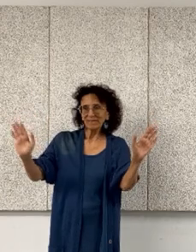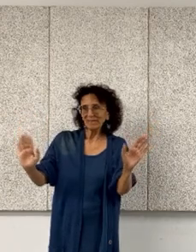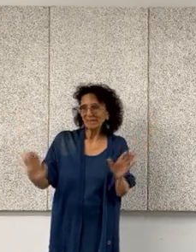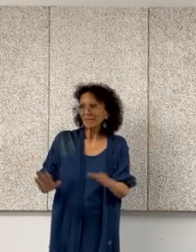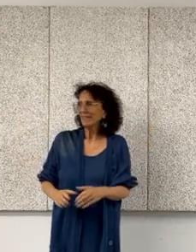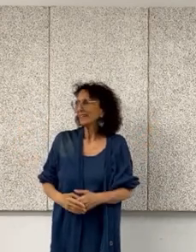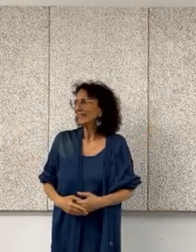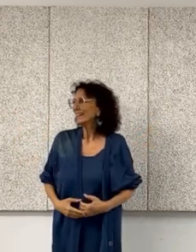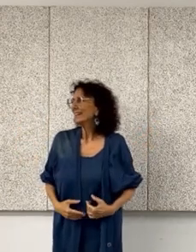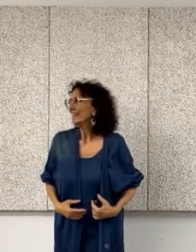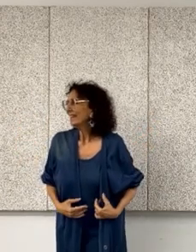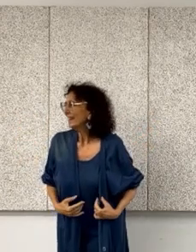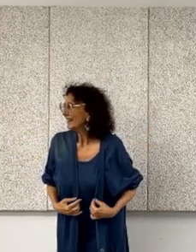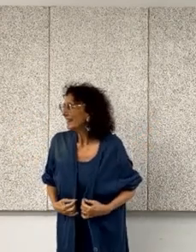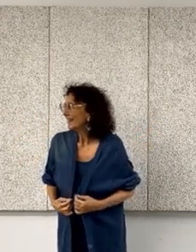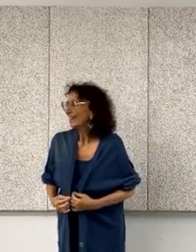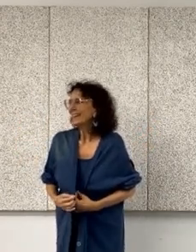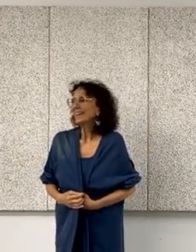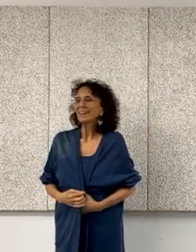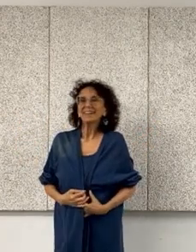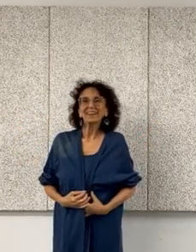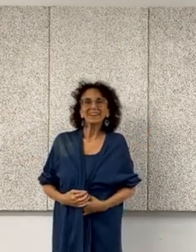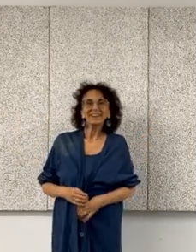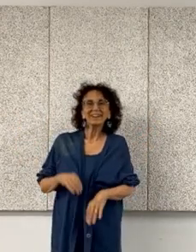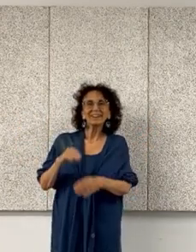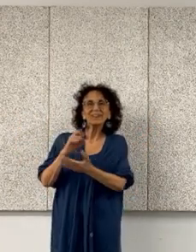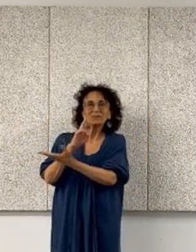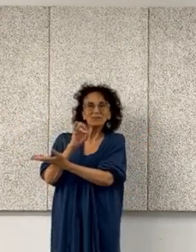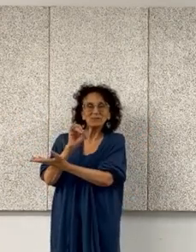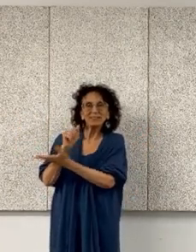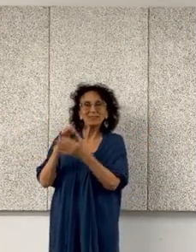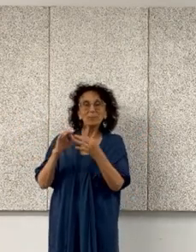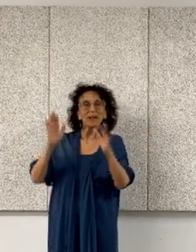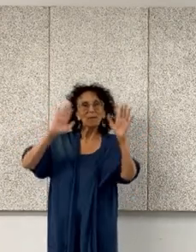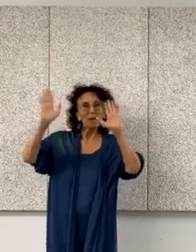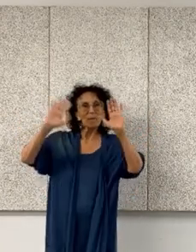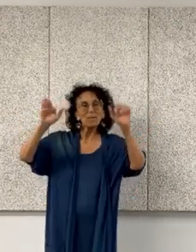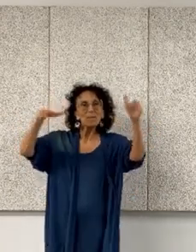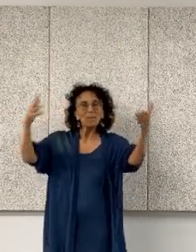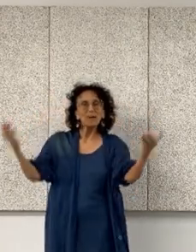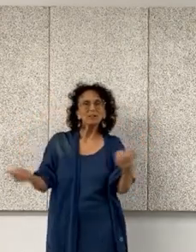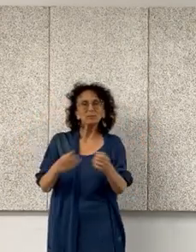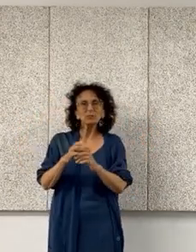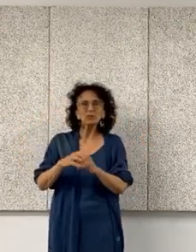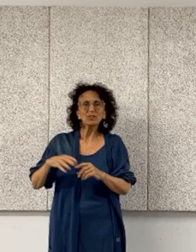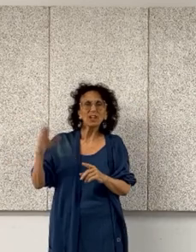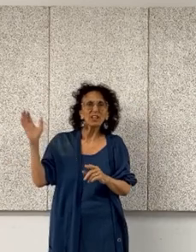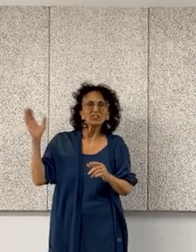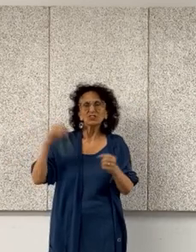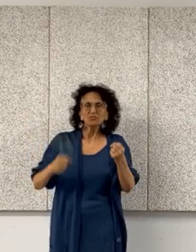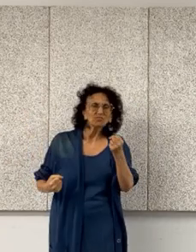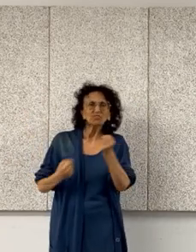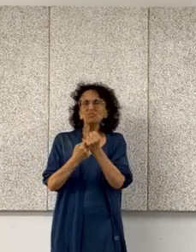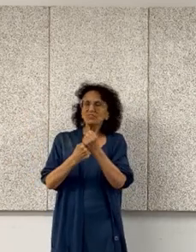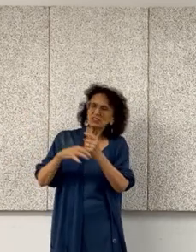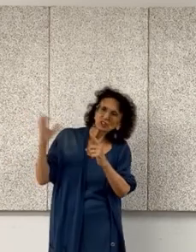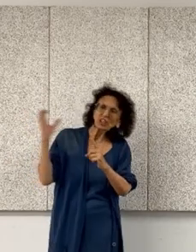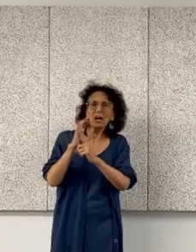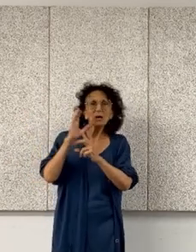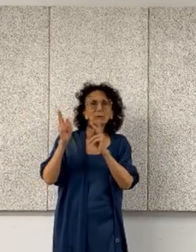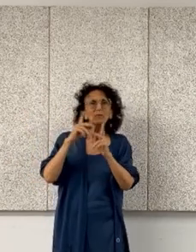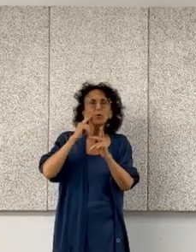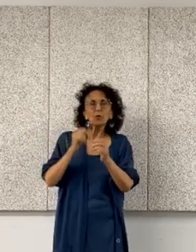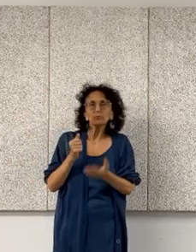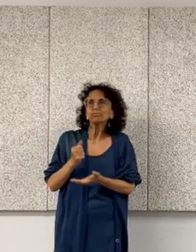Hello. It's so nice to see you. Hey, folks. Welcome to Champions of Transition, our